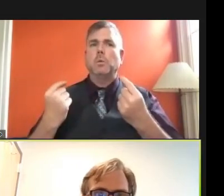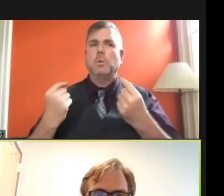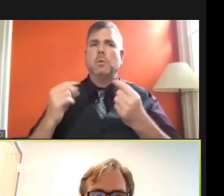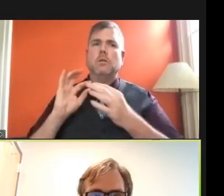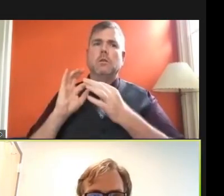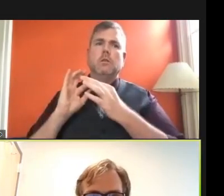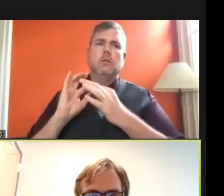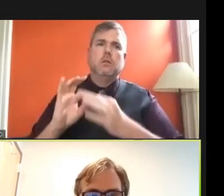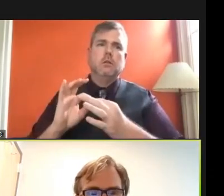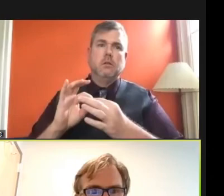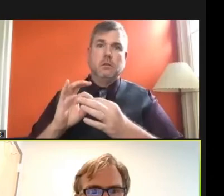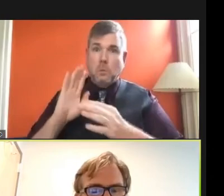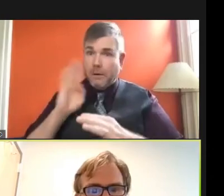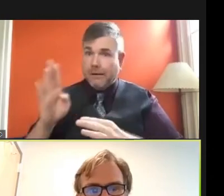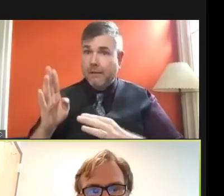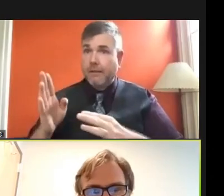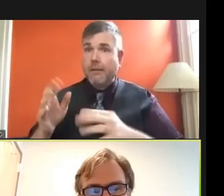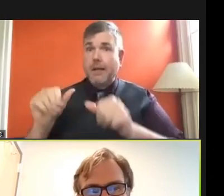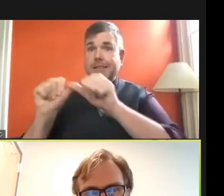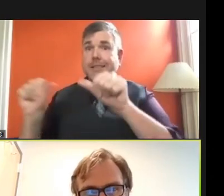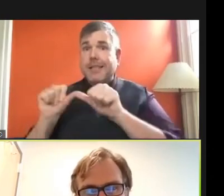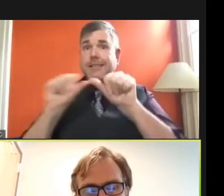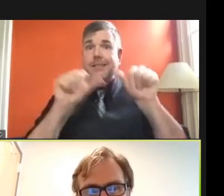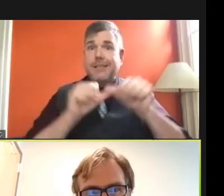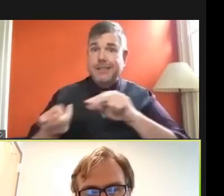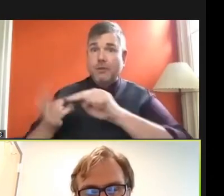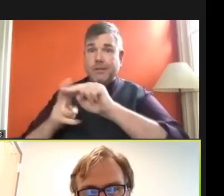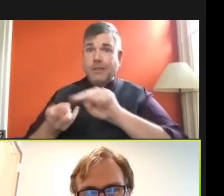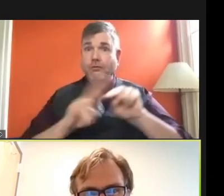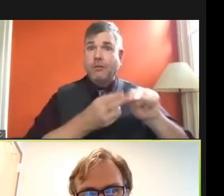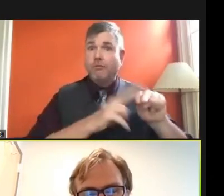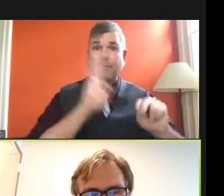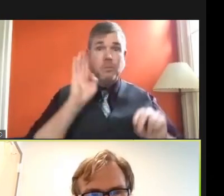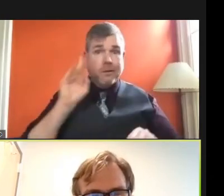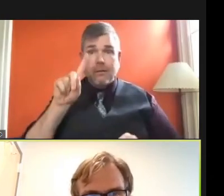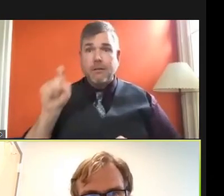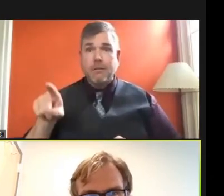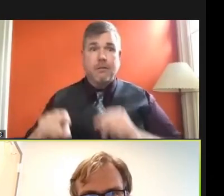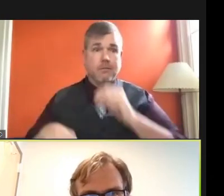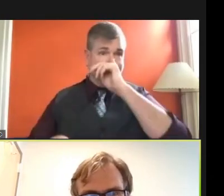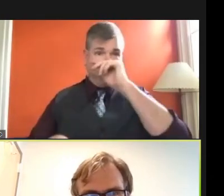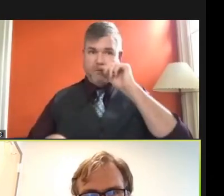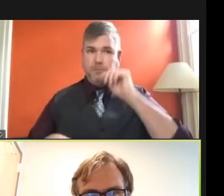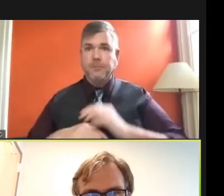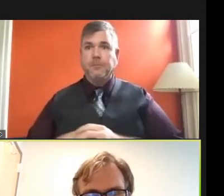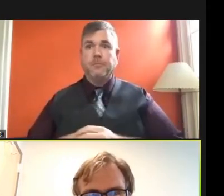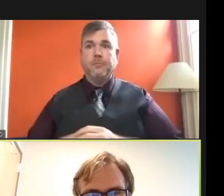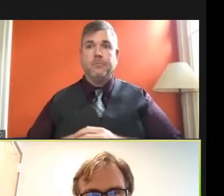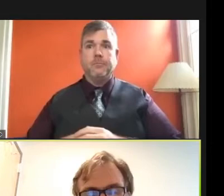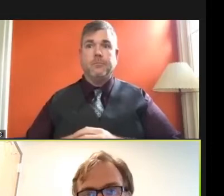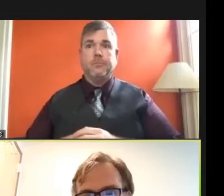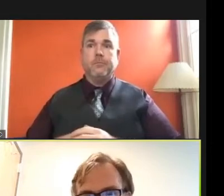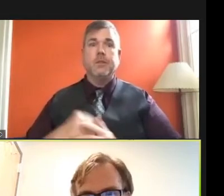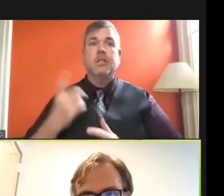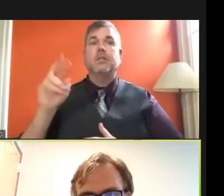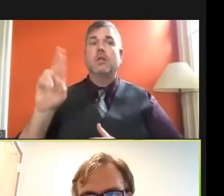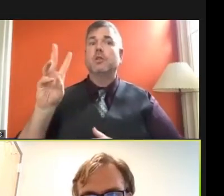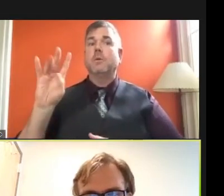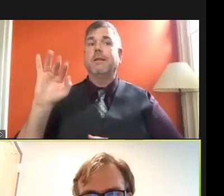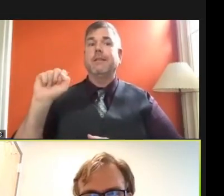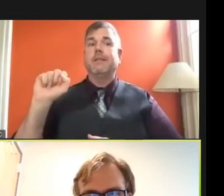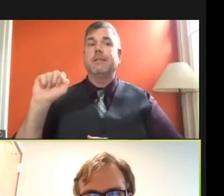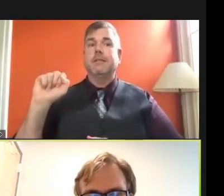Yeah, I mean, our testing rates per capita are among the highest in the state, and still we want more